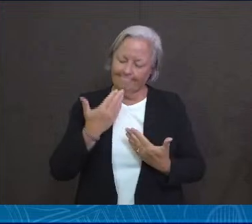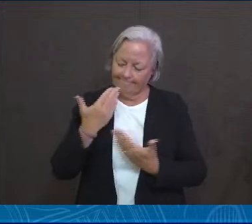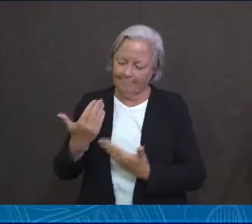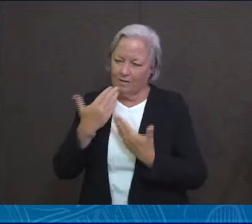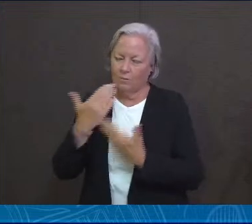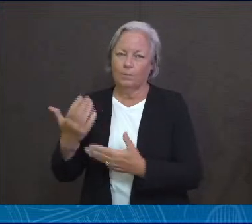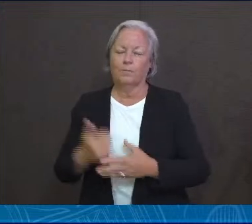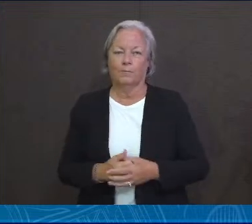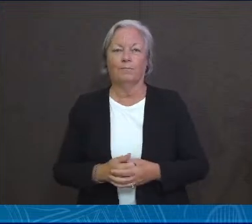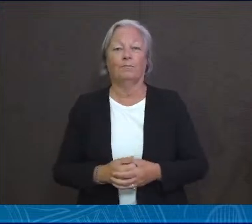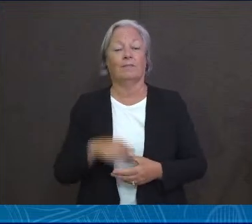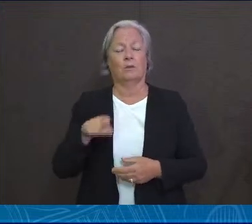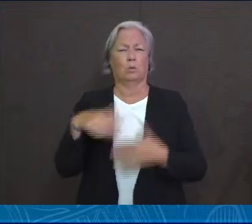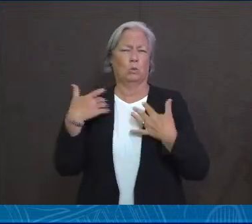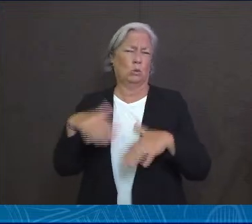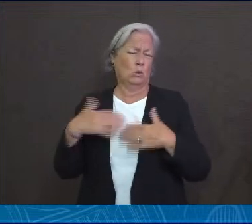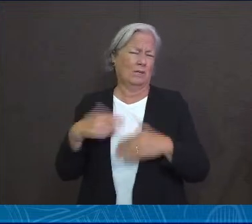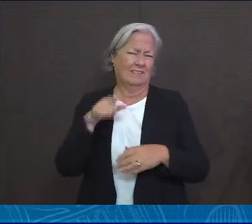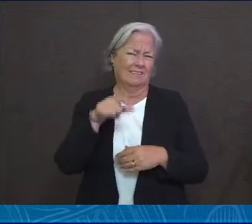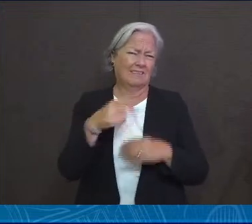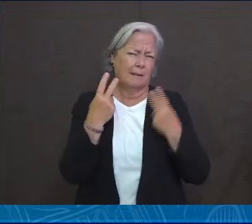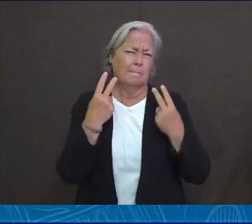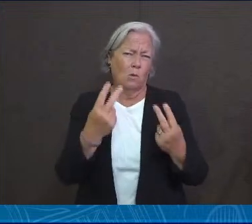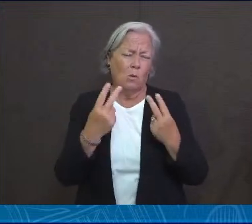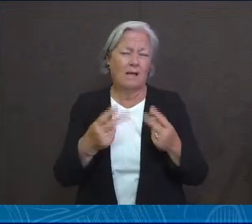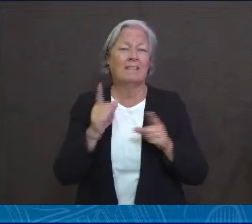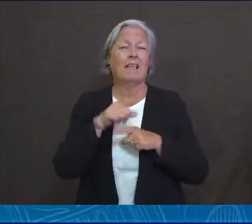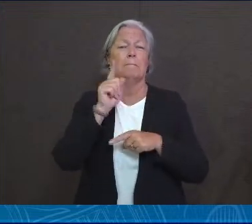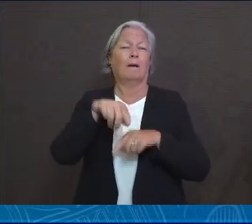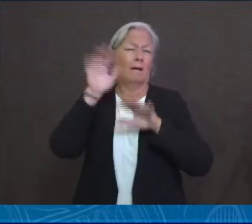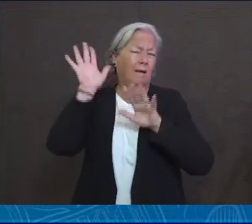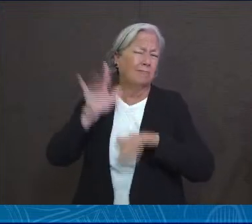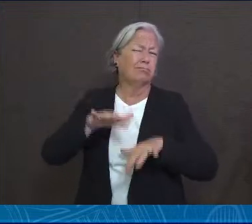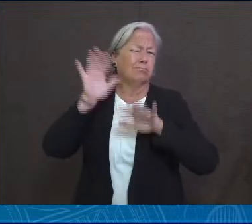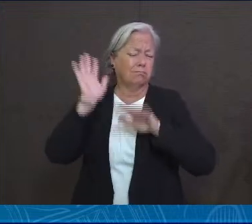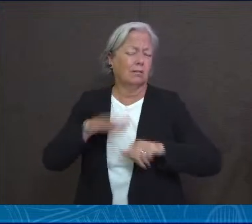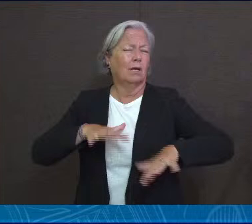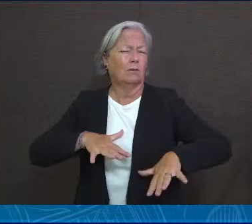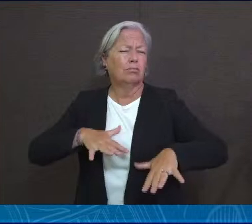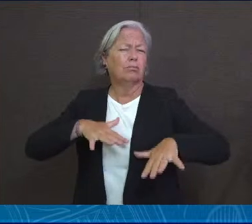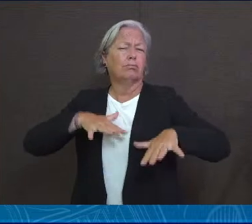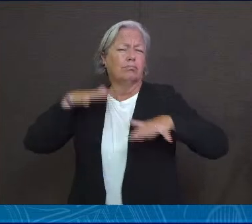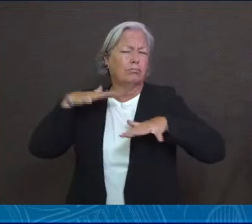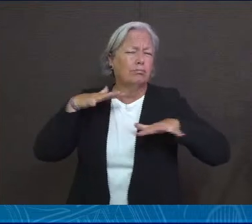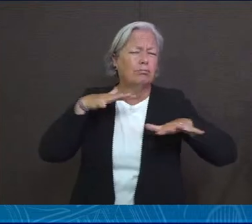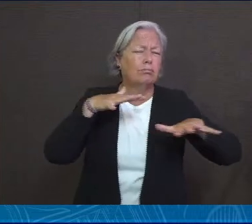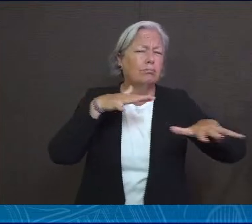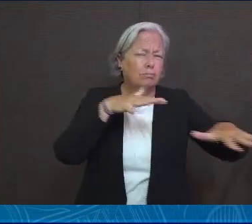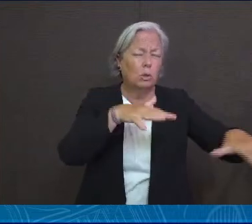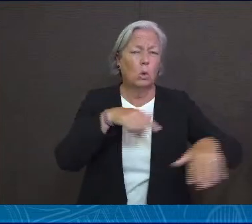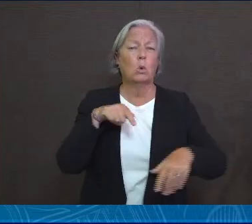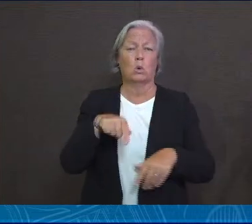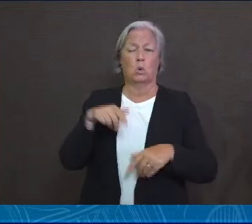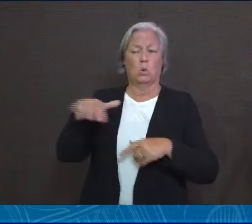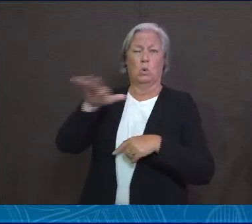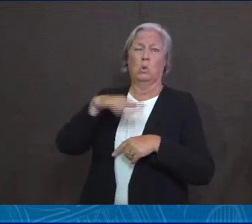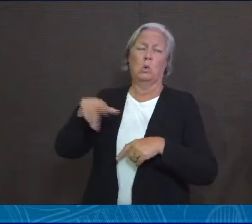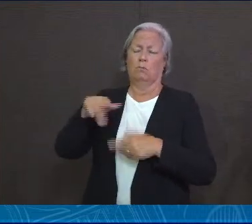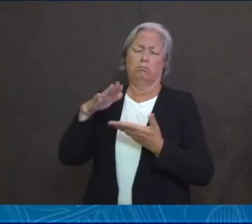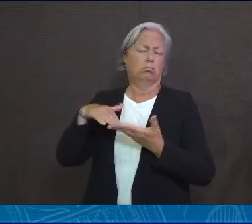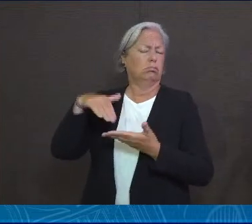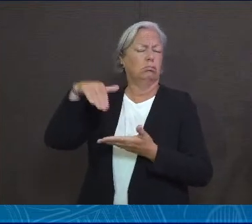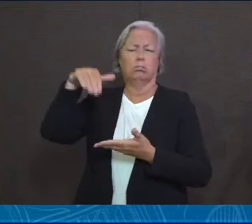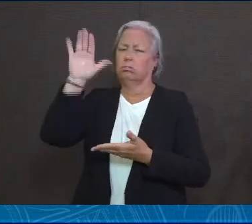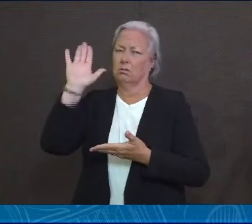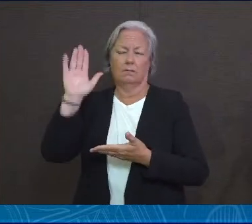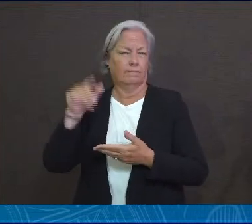resiliency. Flood and erosion from extreme rainfall is one of the top threats facing the communities within the Credit River watershed.